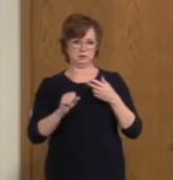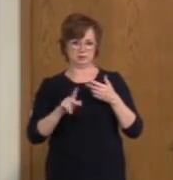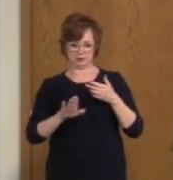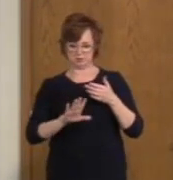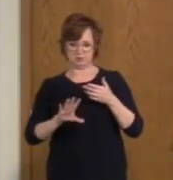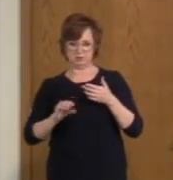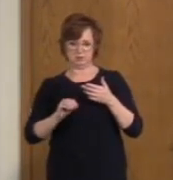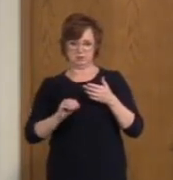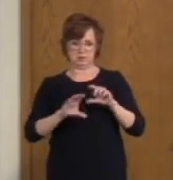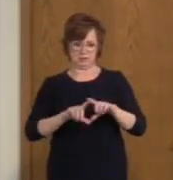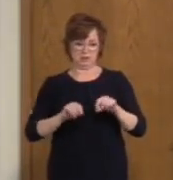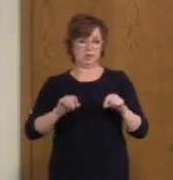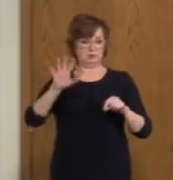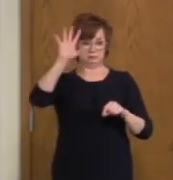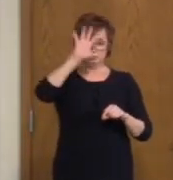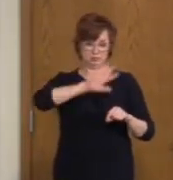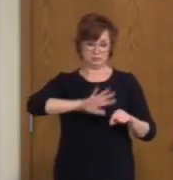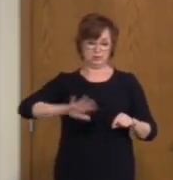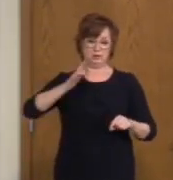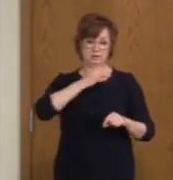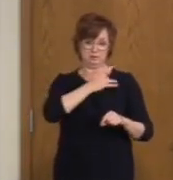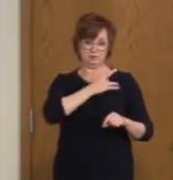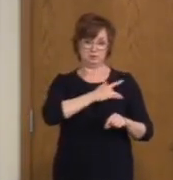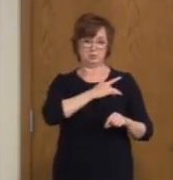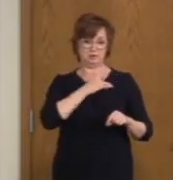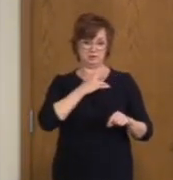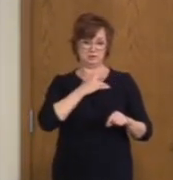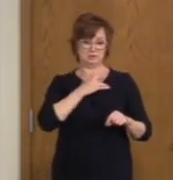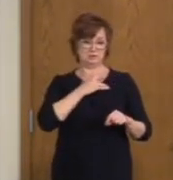throughout Saskatchewan, that while the rest of Saskatchewan is under